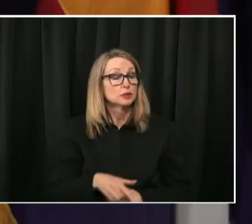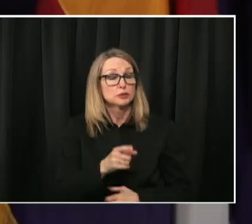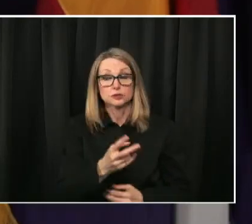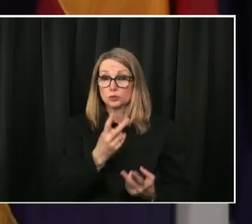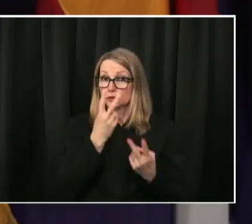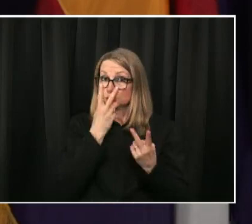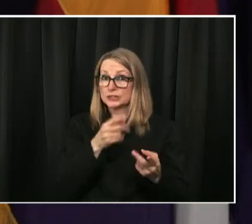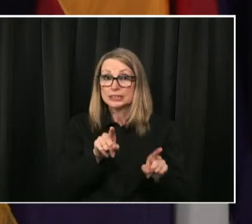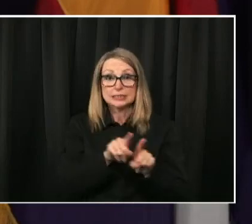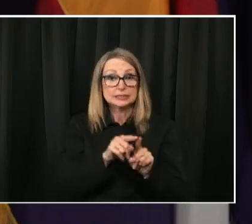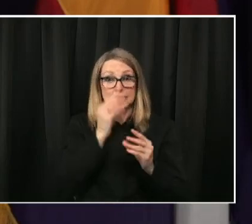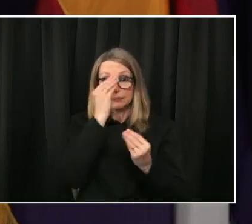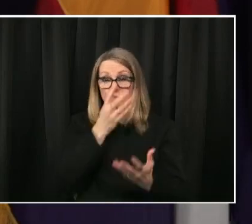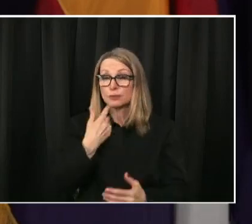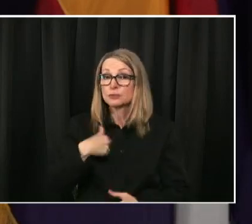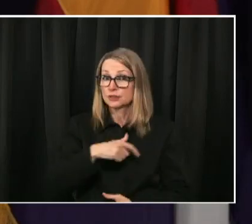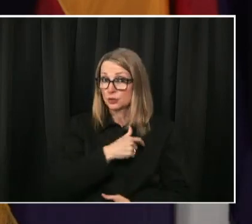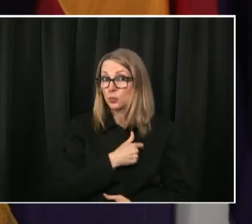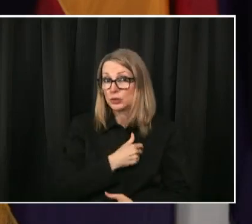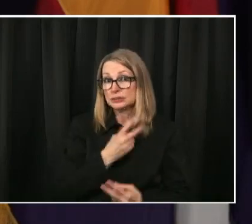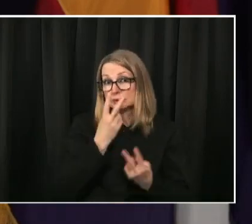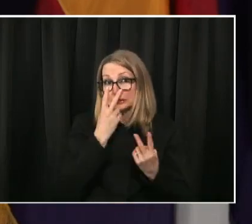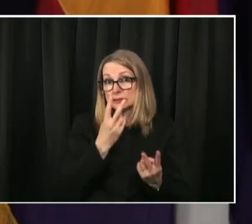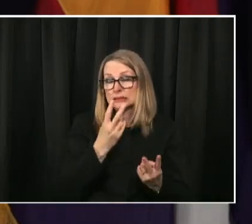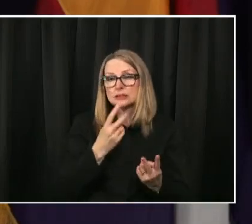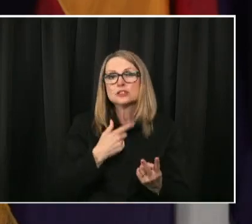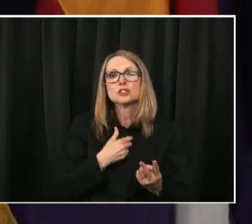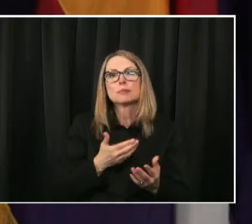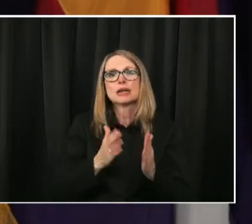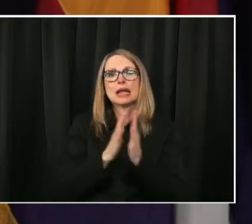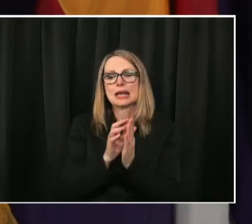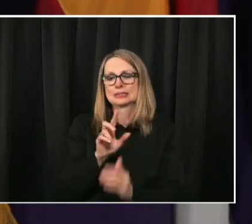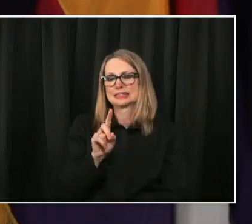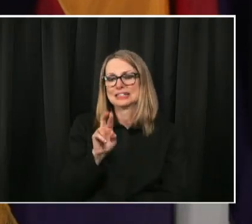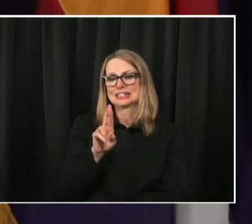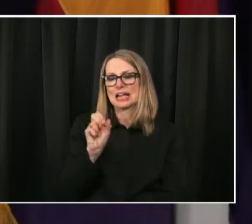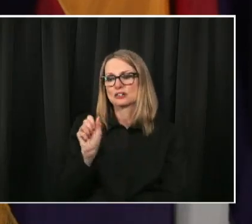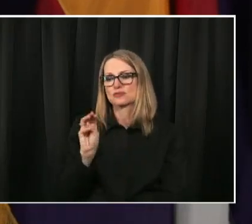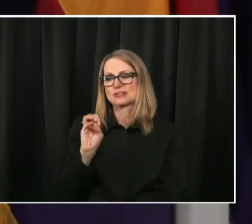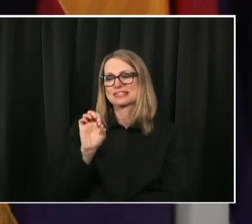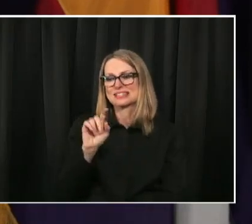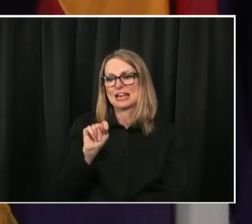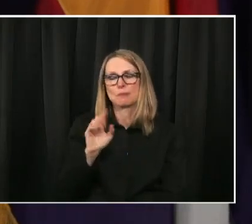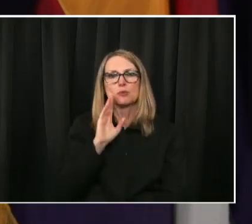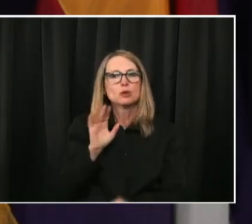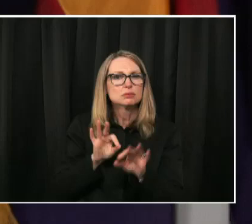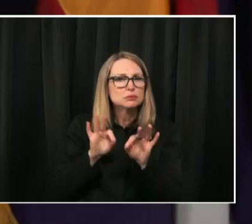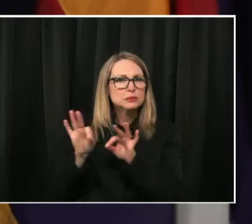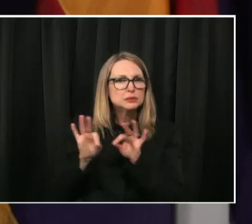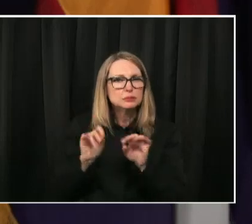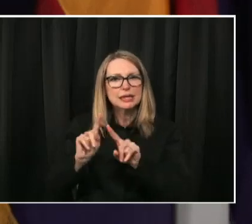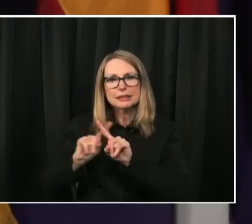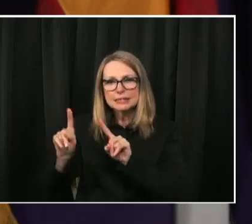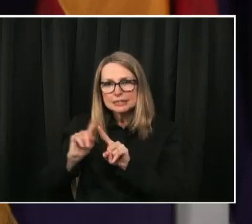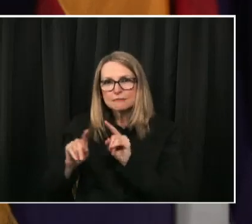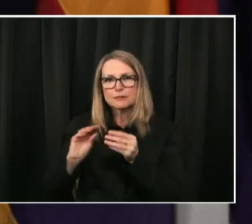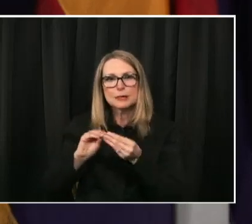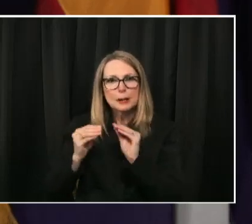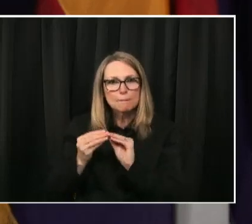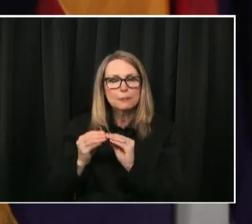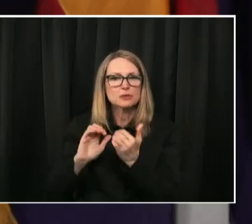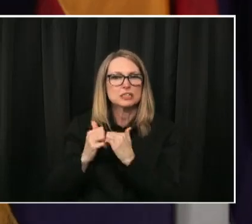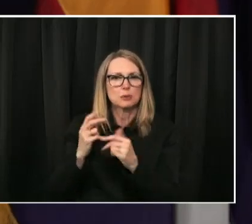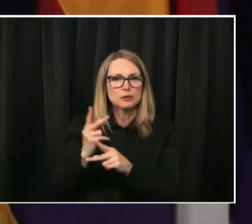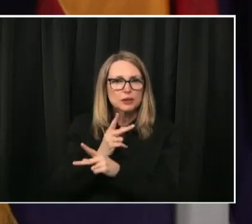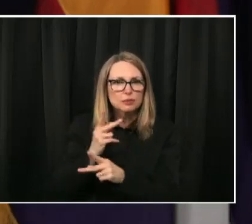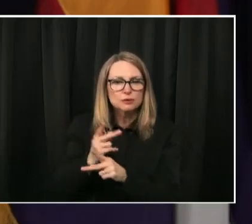So with that, I'll turn it over to Dr. Samet to walk through the models that have really improved in quality and decreased in